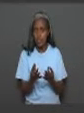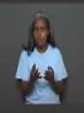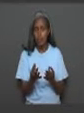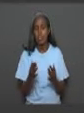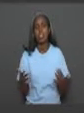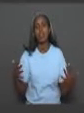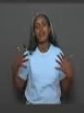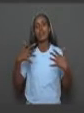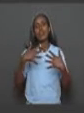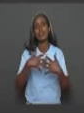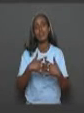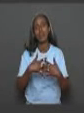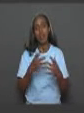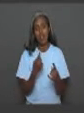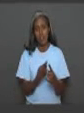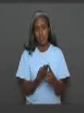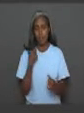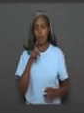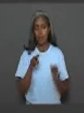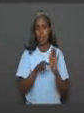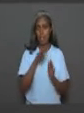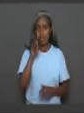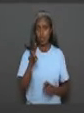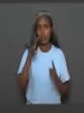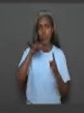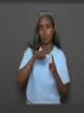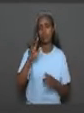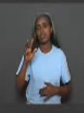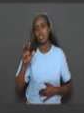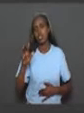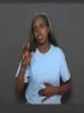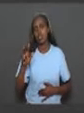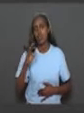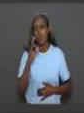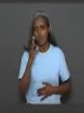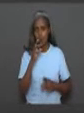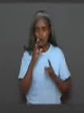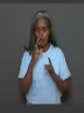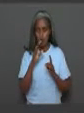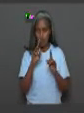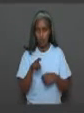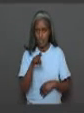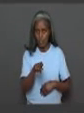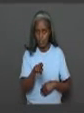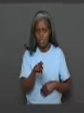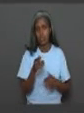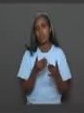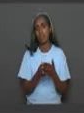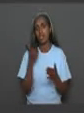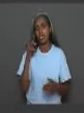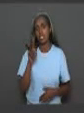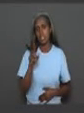the integral from negative 1 to 3 of x minus